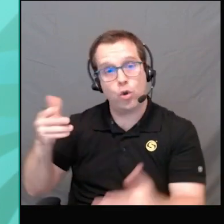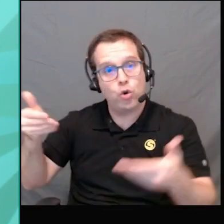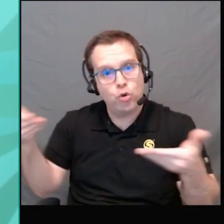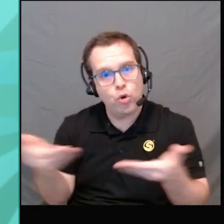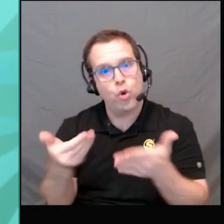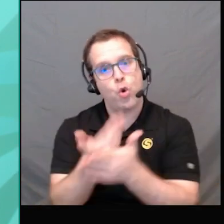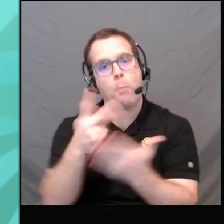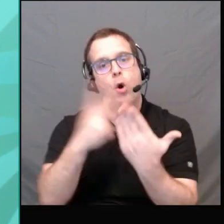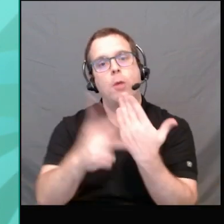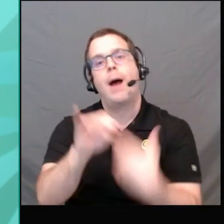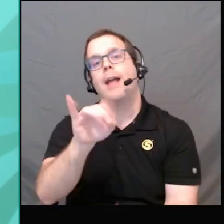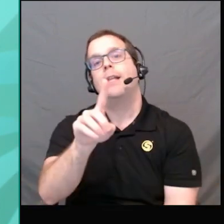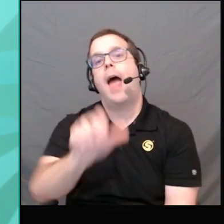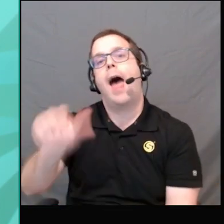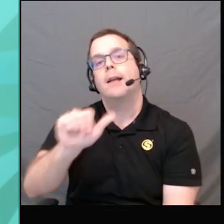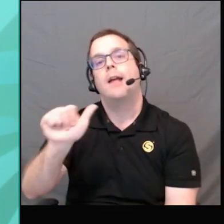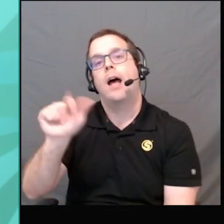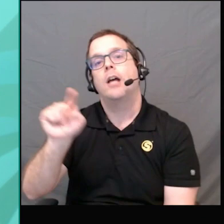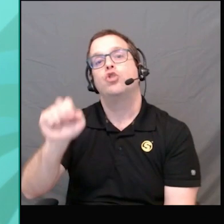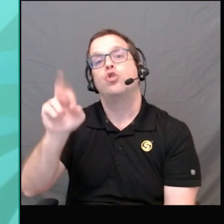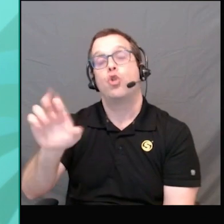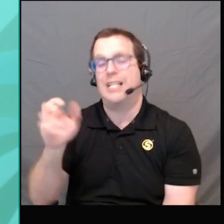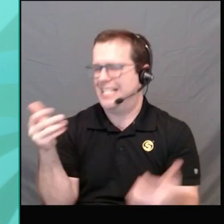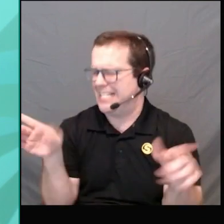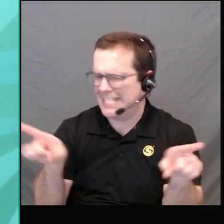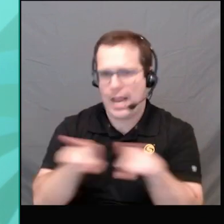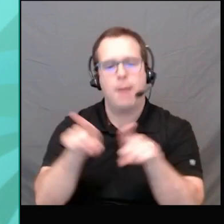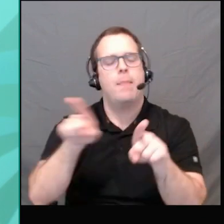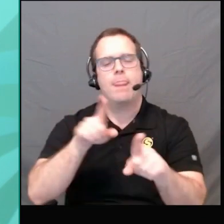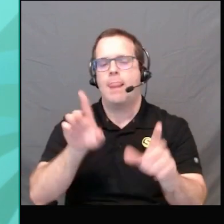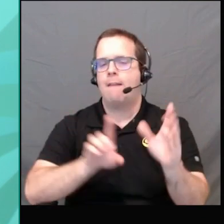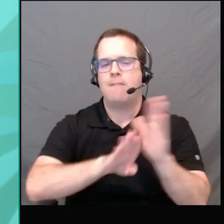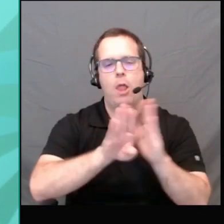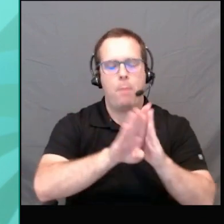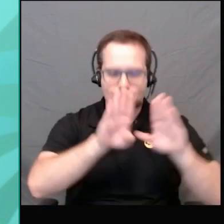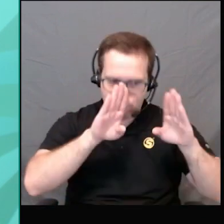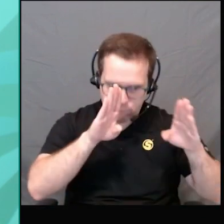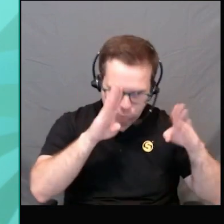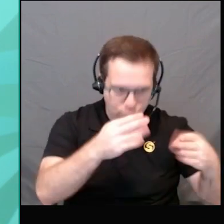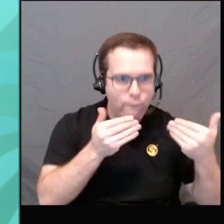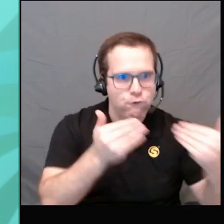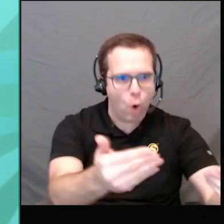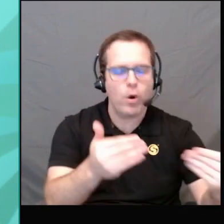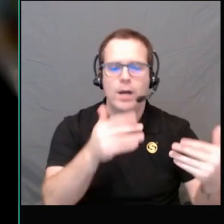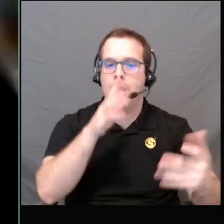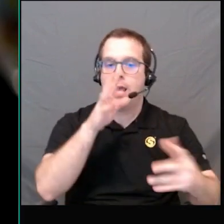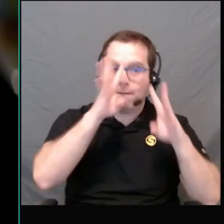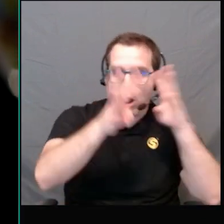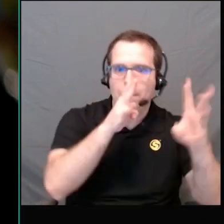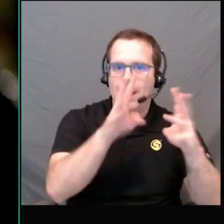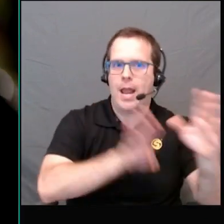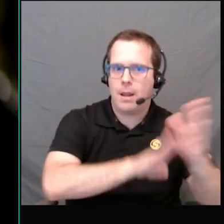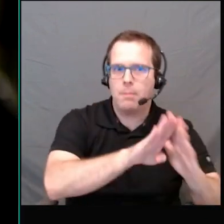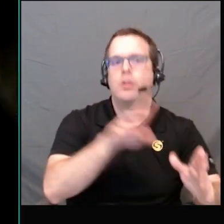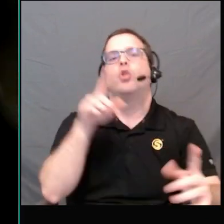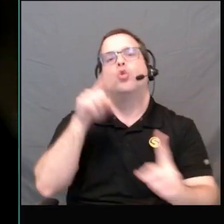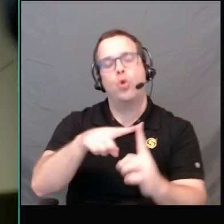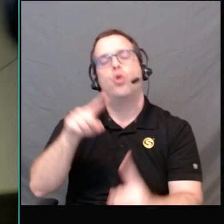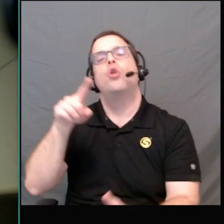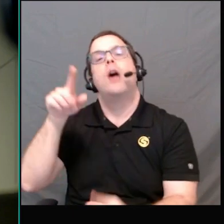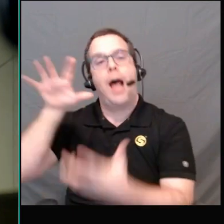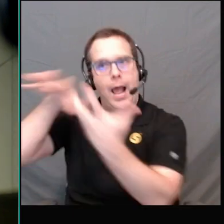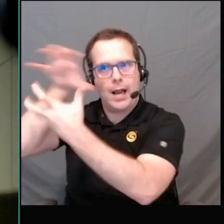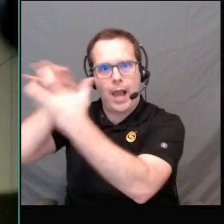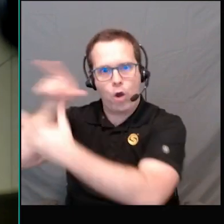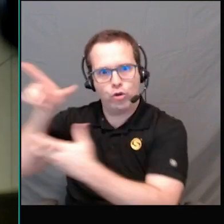Azure, that brings the same developer-forward philosophy and style of ID at Xbox to cloud gaming services. Our goal with ID at Azure